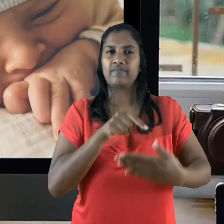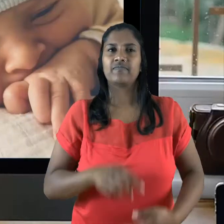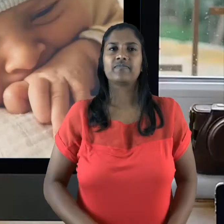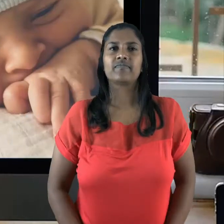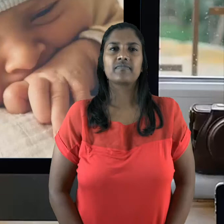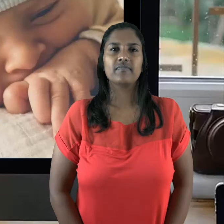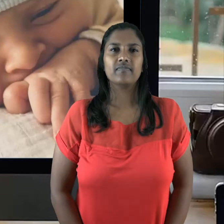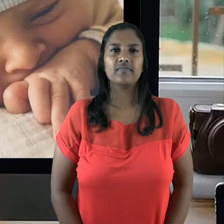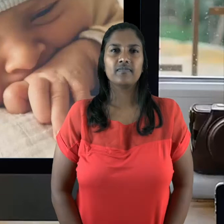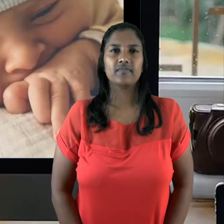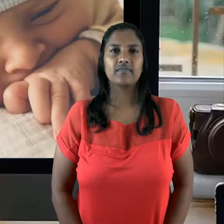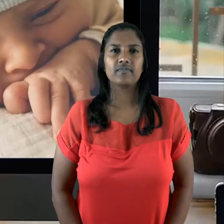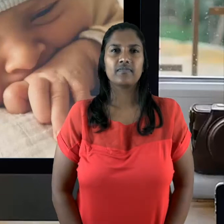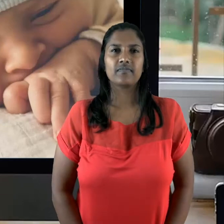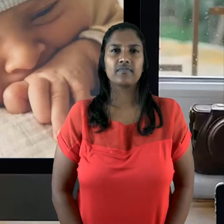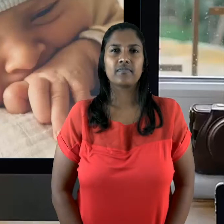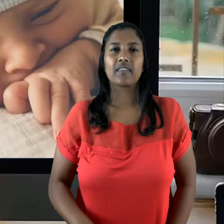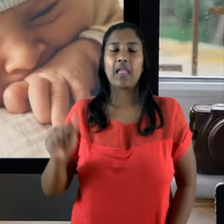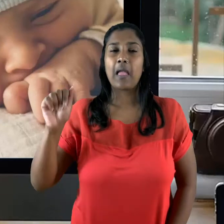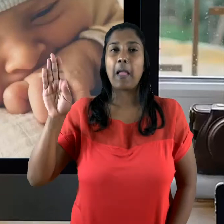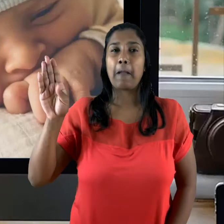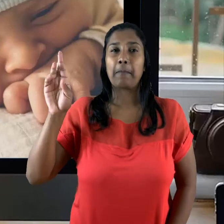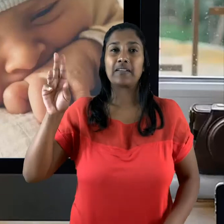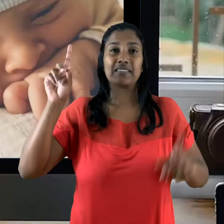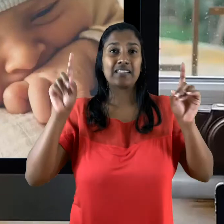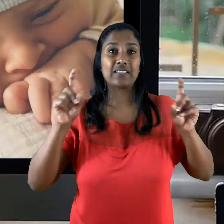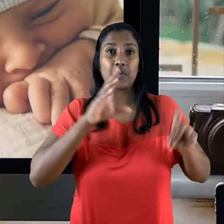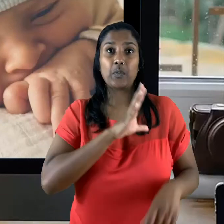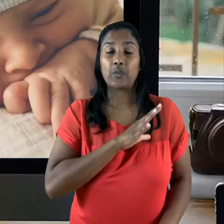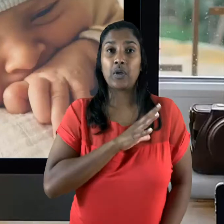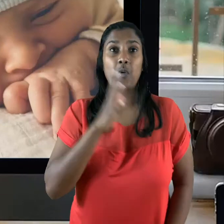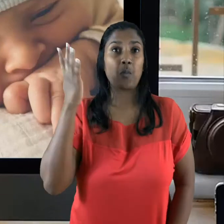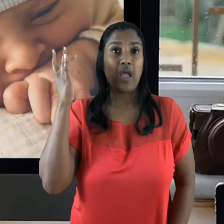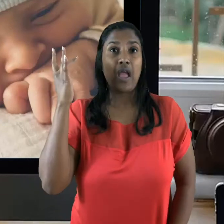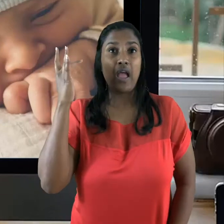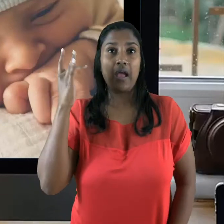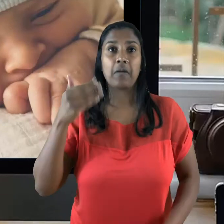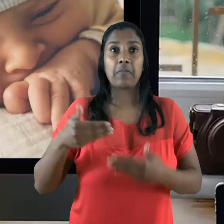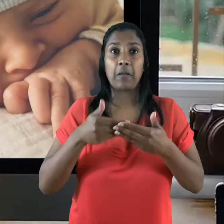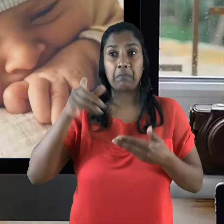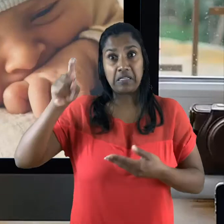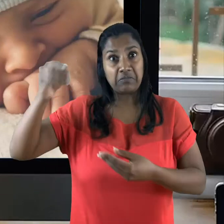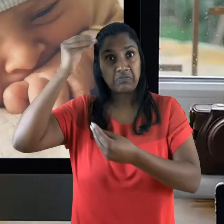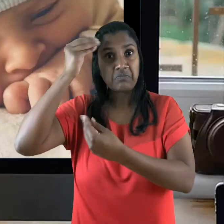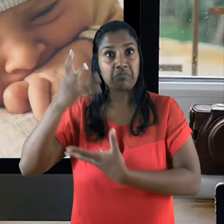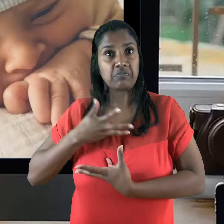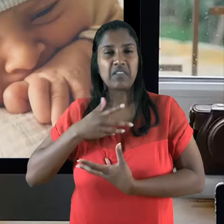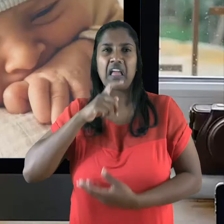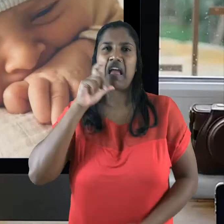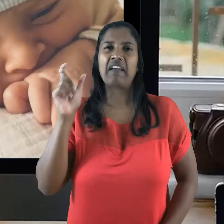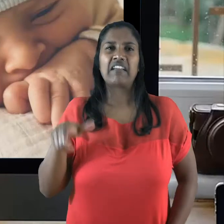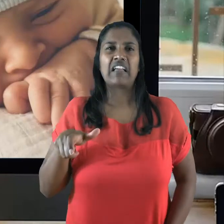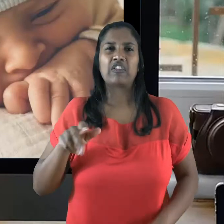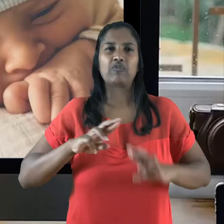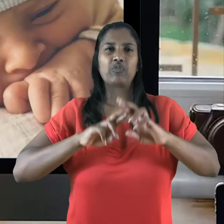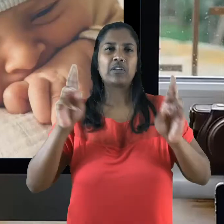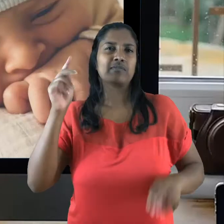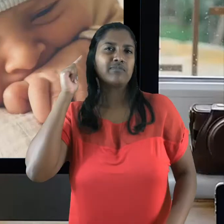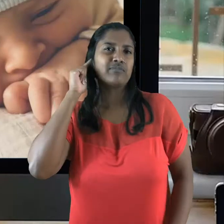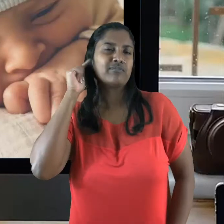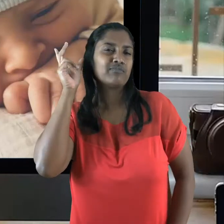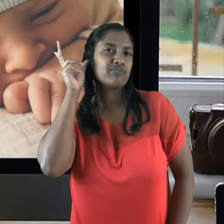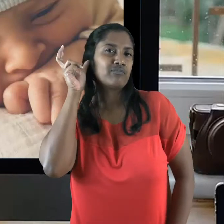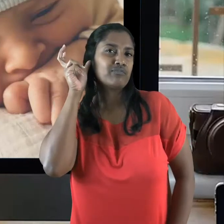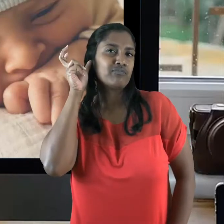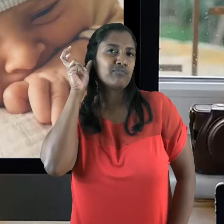The ABR is the best test for young babies because we don't need baby to show us a response. The ear will respond,